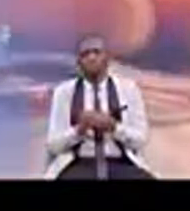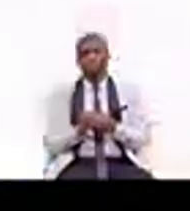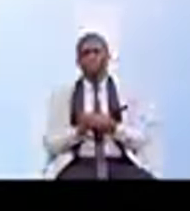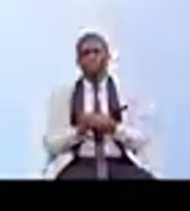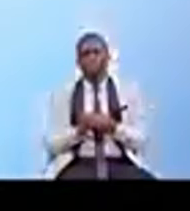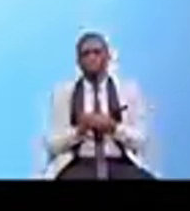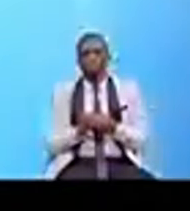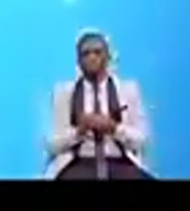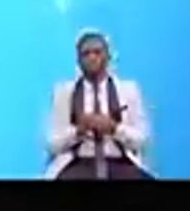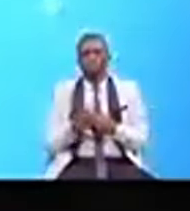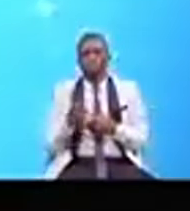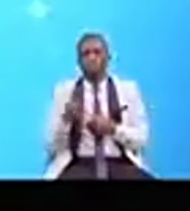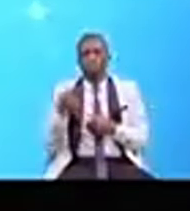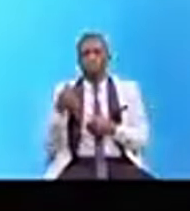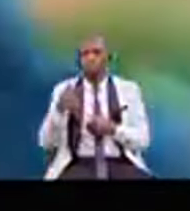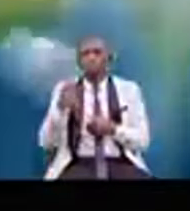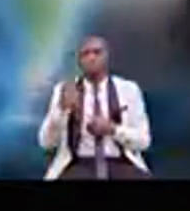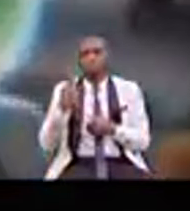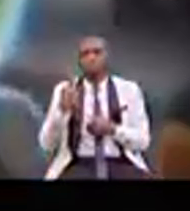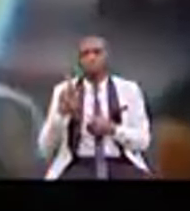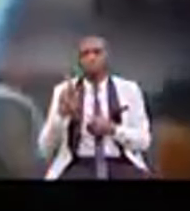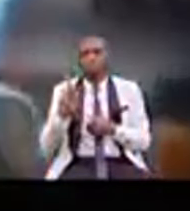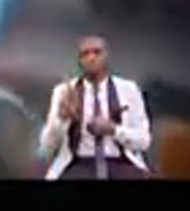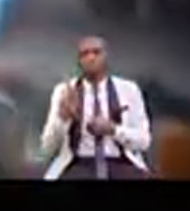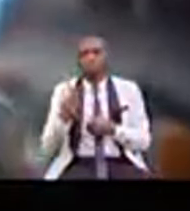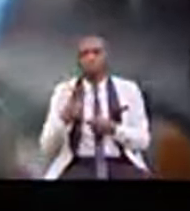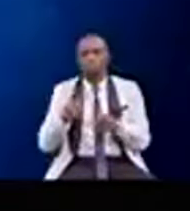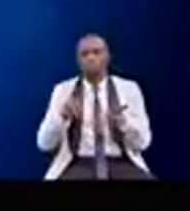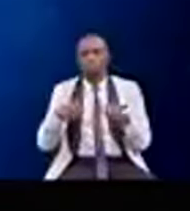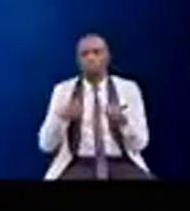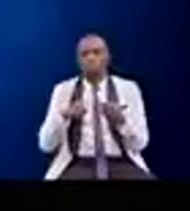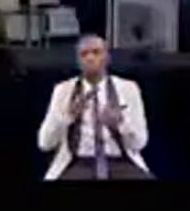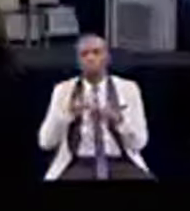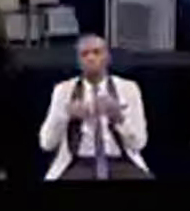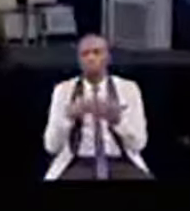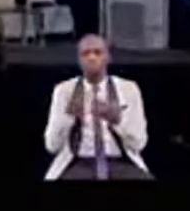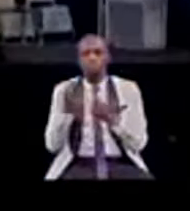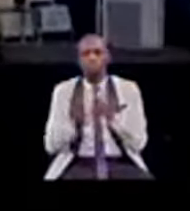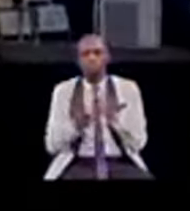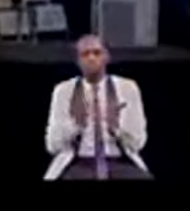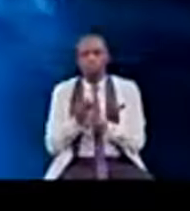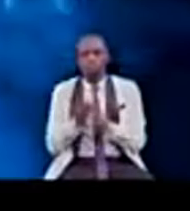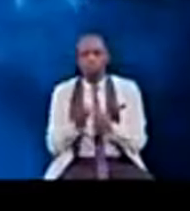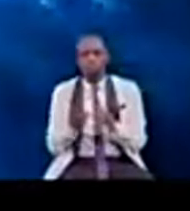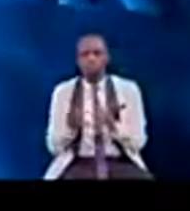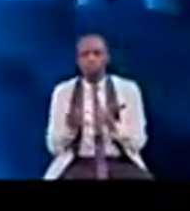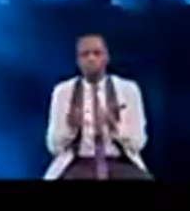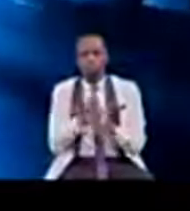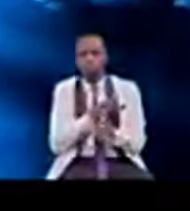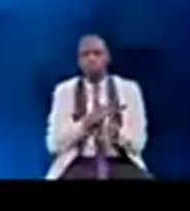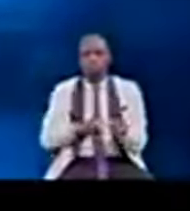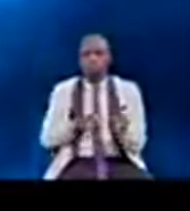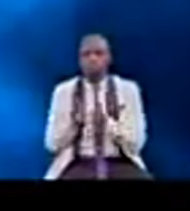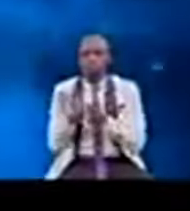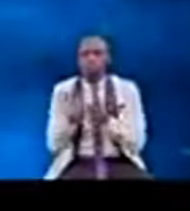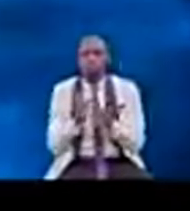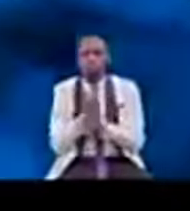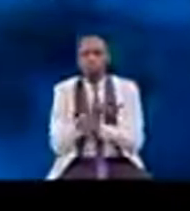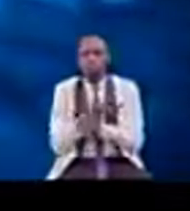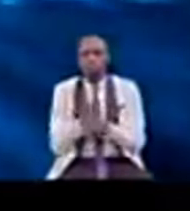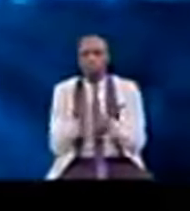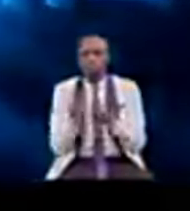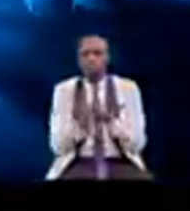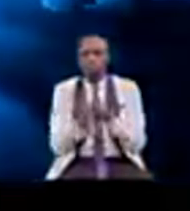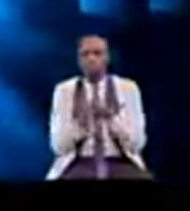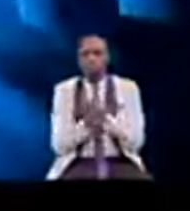the Lord Jesus Christ. The Father makes a revelation to you, and there'll be no doubt in your